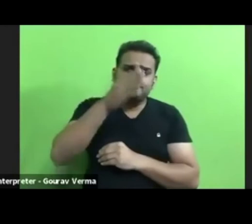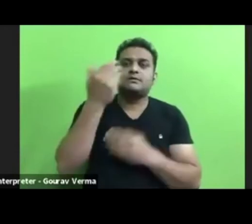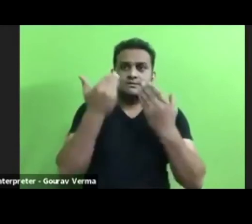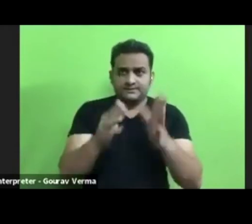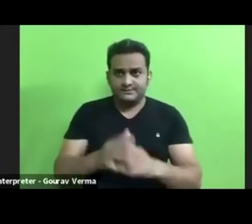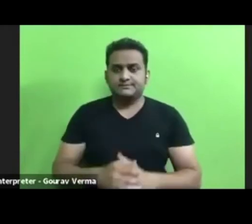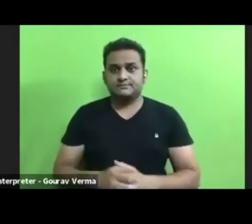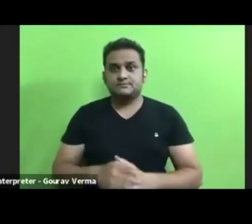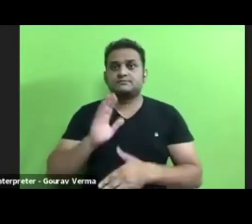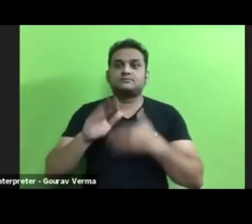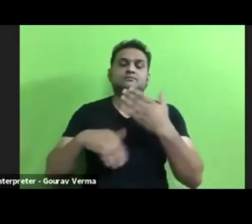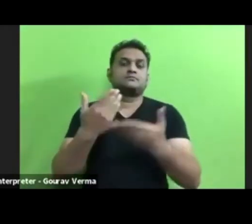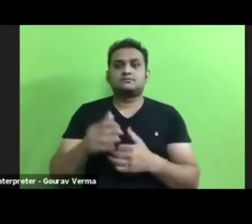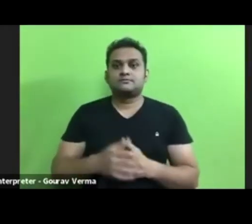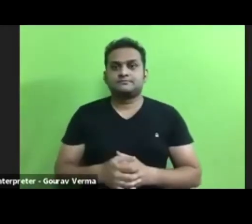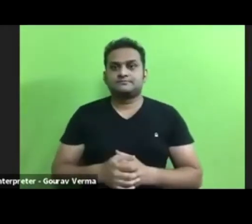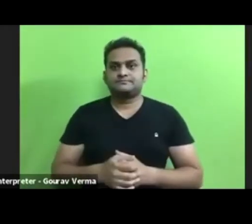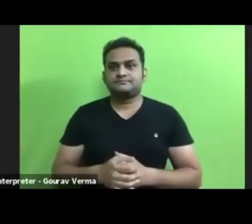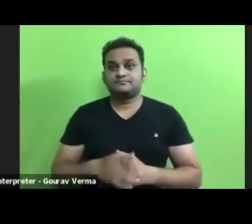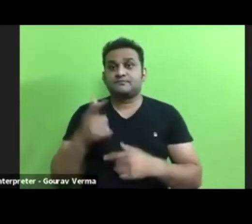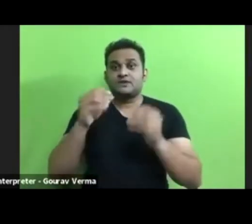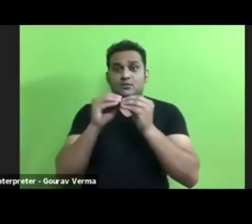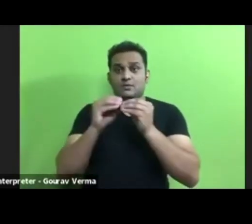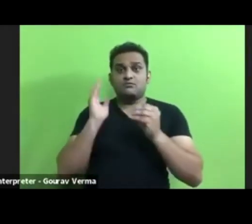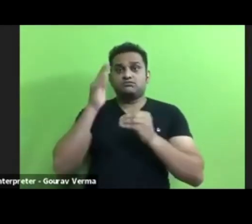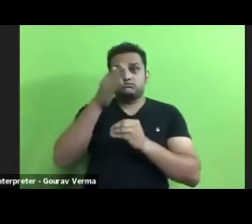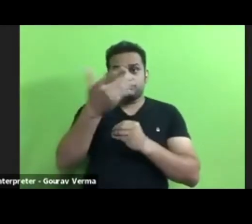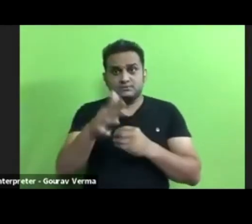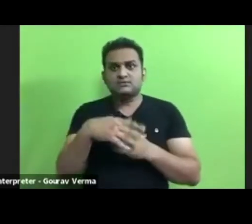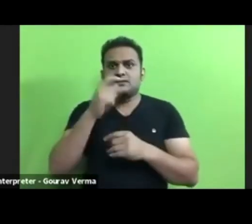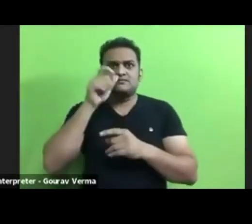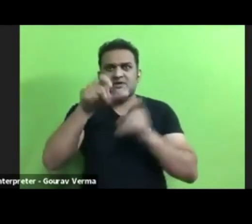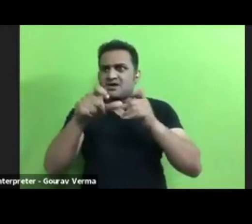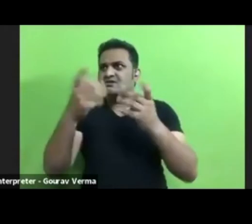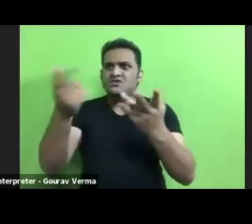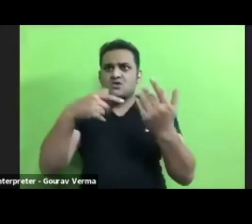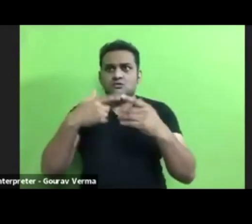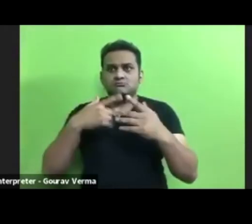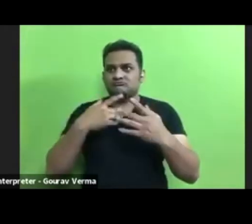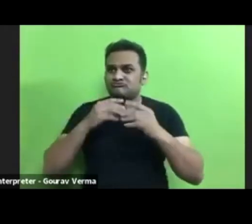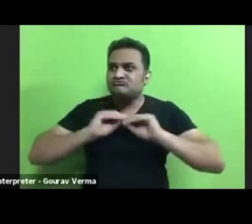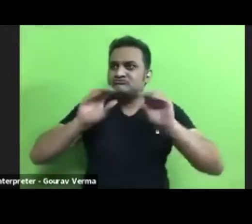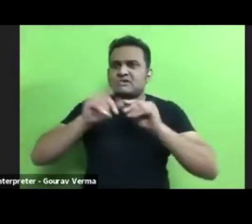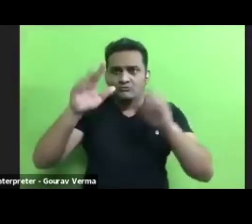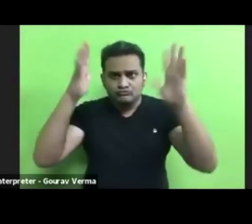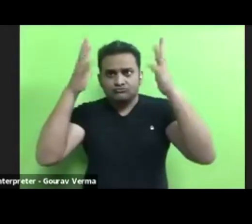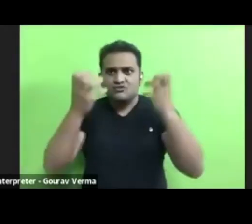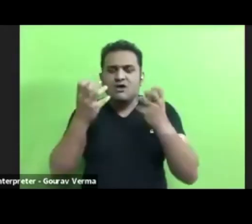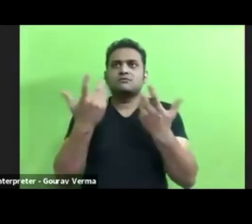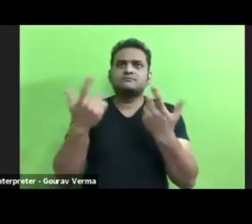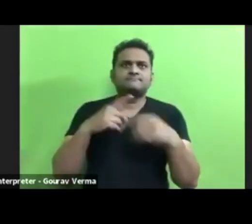And when he comes to Mumbai, he tries to get an audience with the people who he appreciates. He wants to spend some